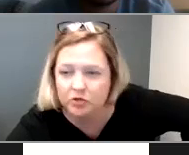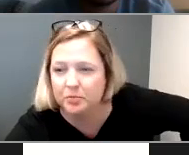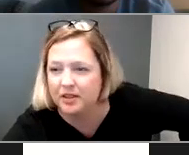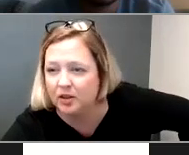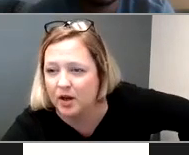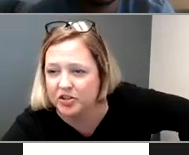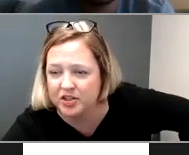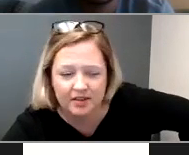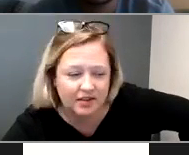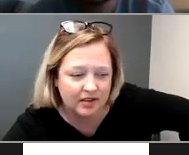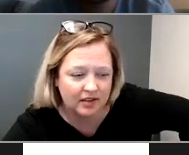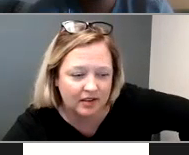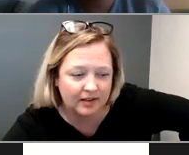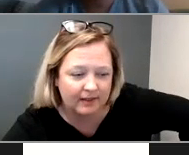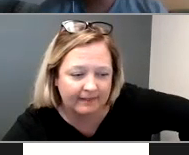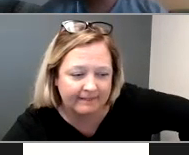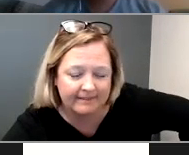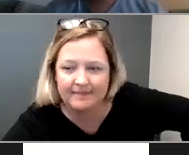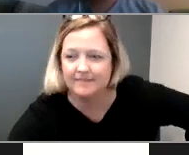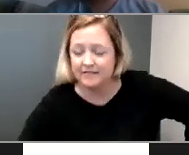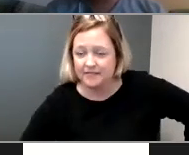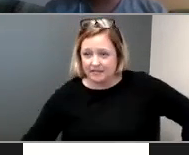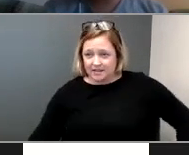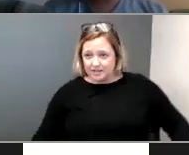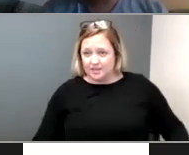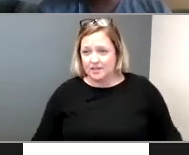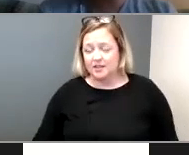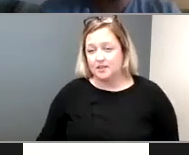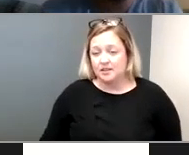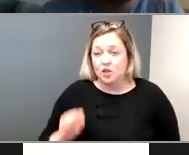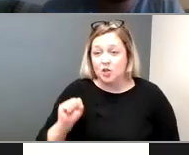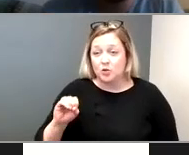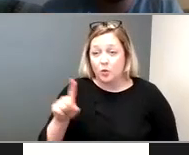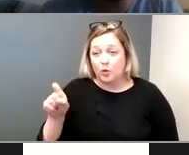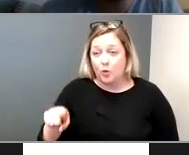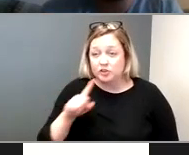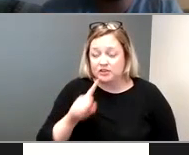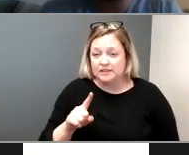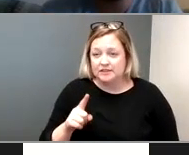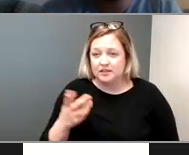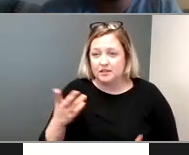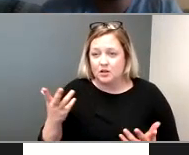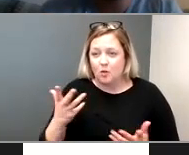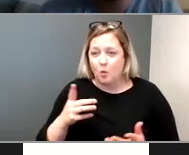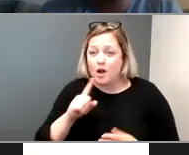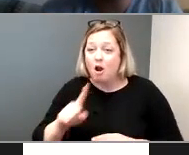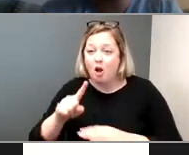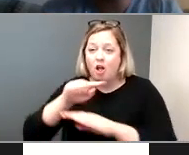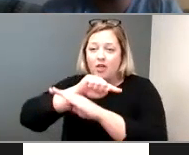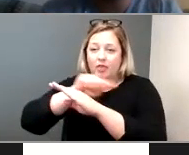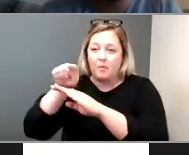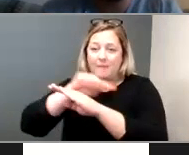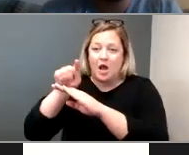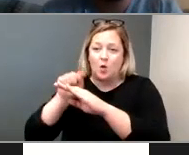Can you repeat the question? Yes. So the question is, what about, so what is the bounds for log